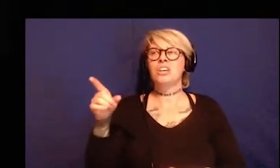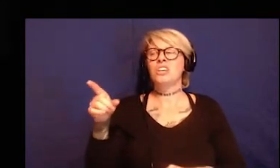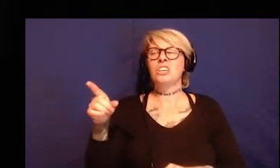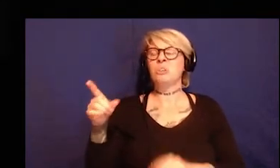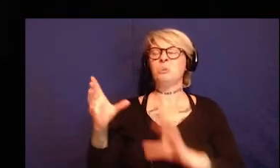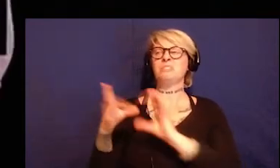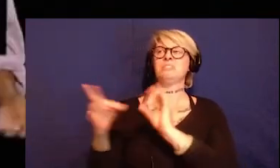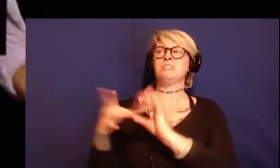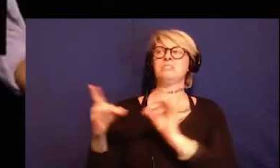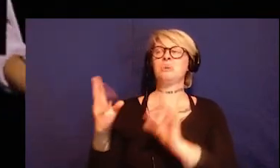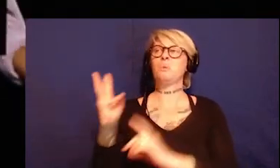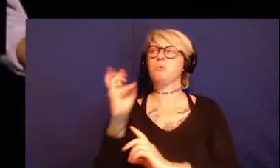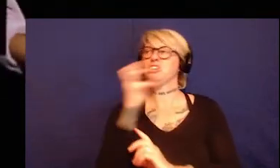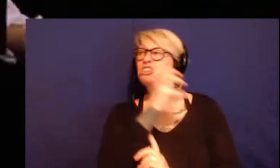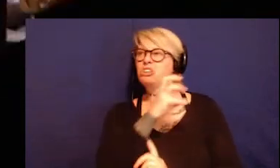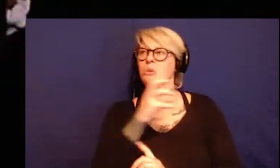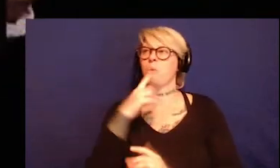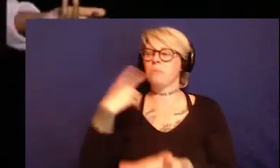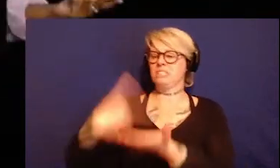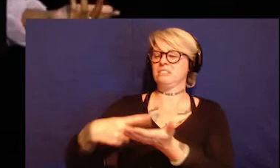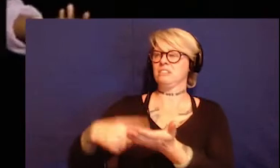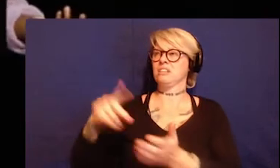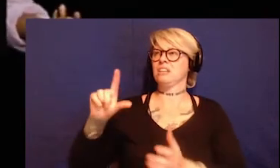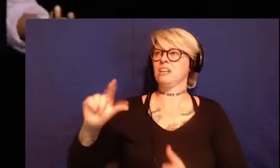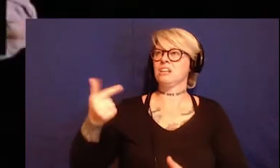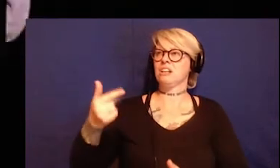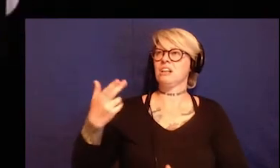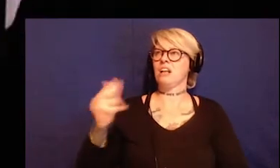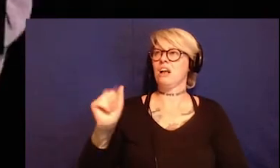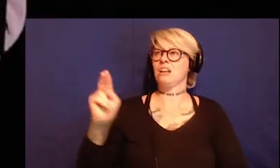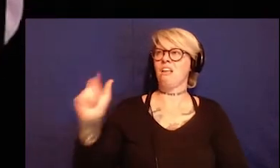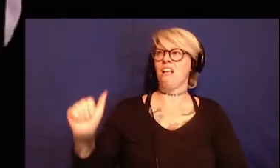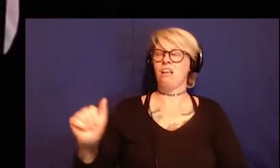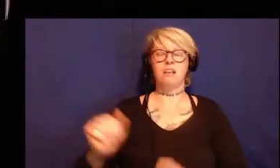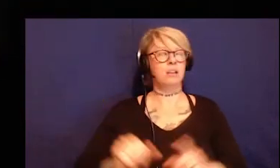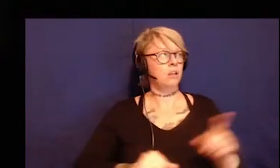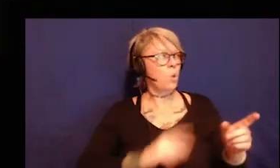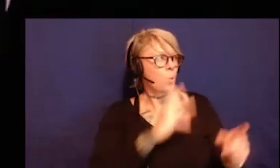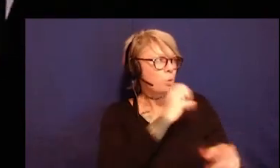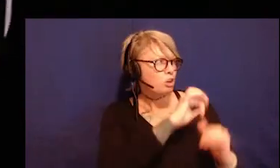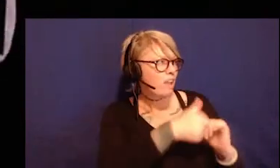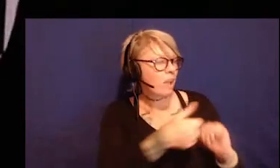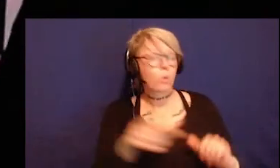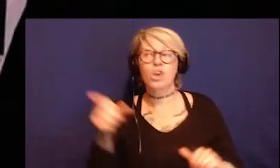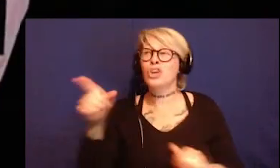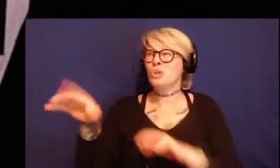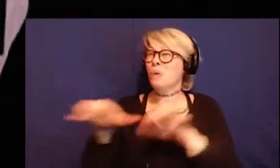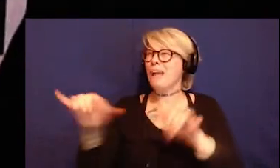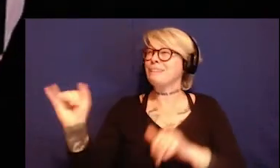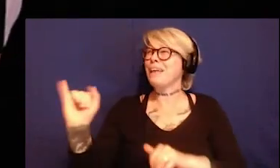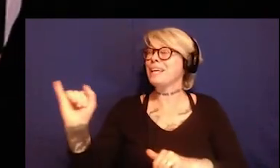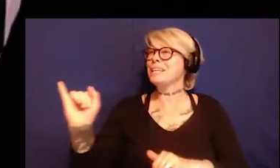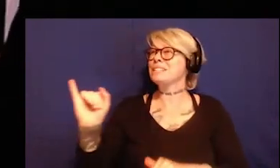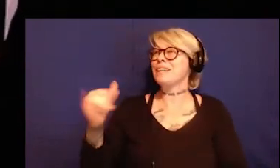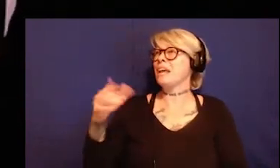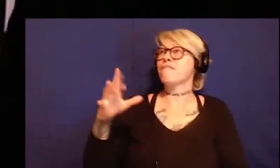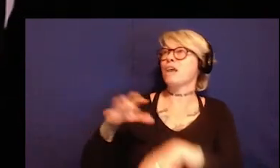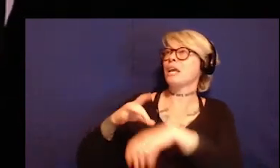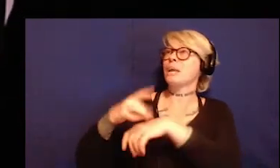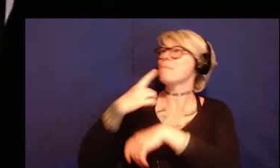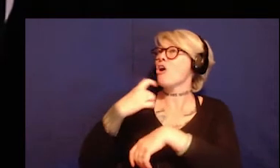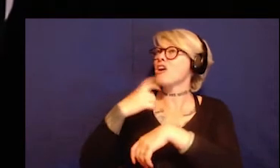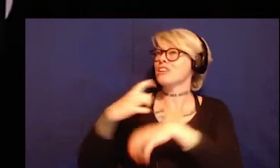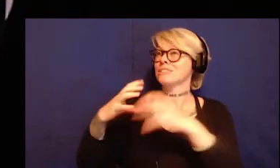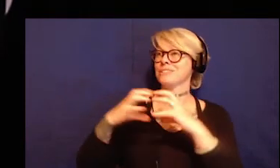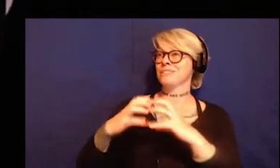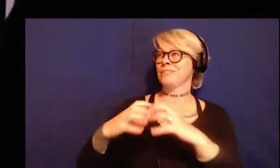how? Well, you act like it's fucking Mars. You've completely internalized this Western view. Okay, you don't need to